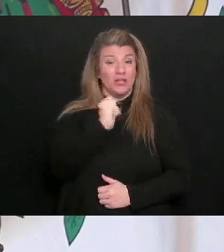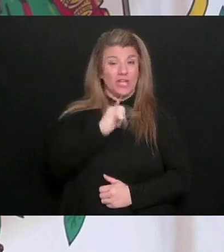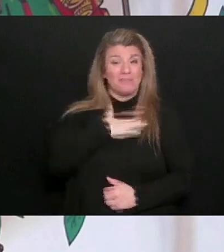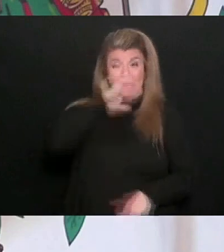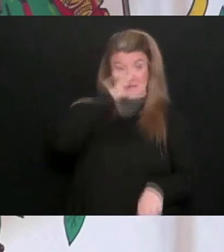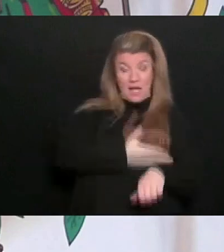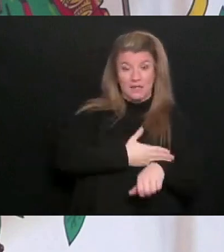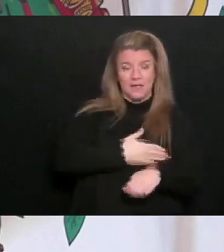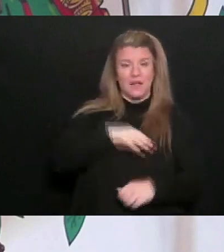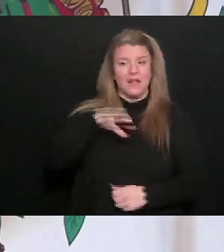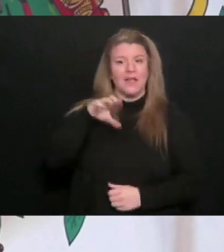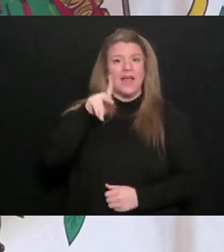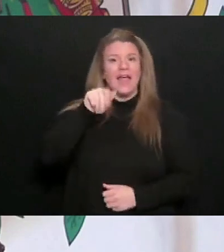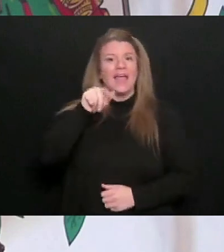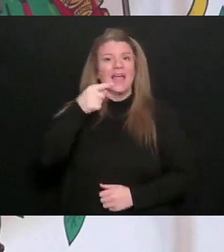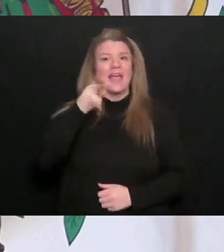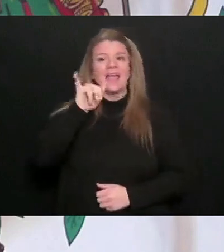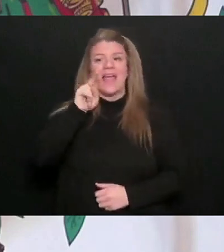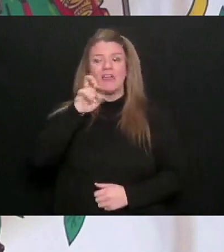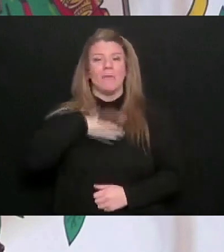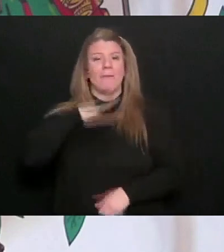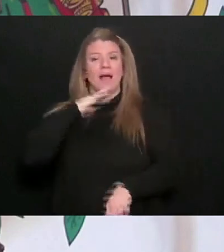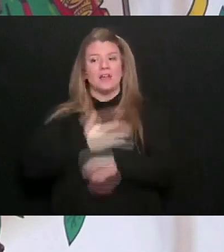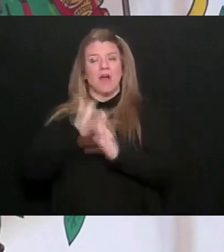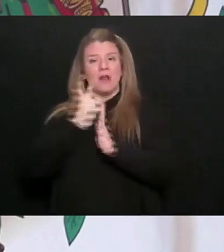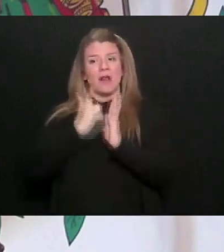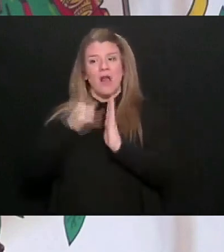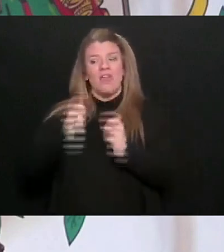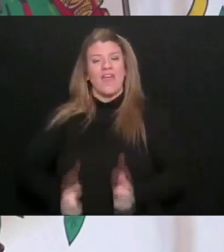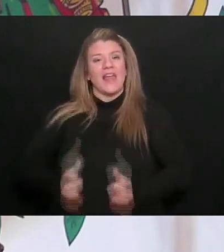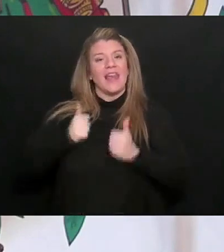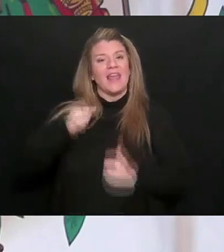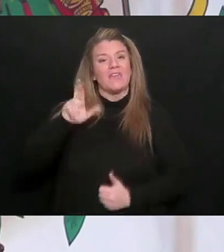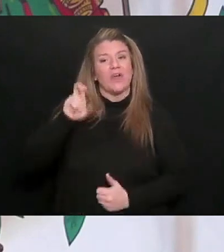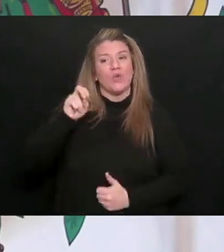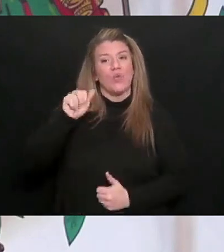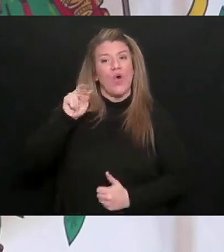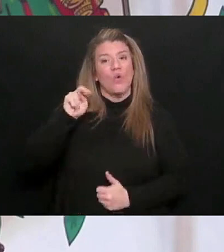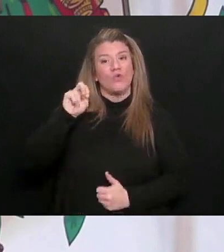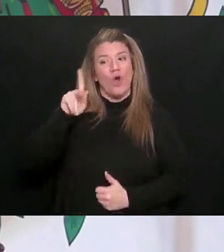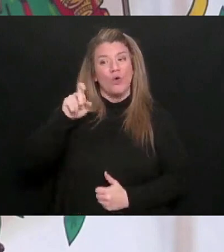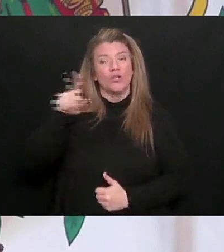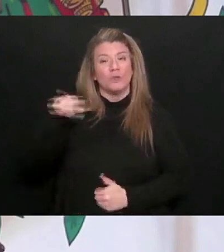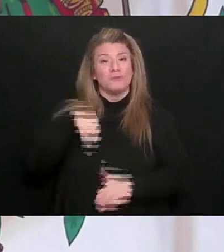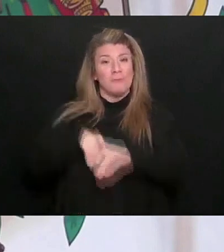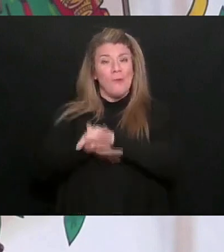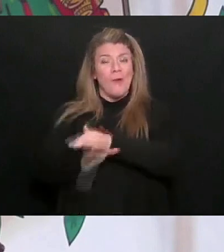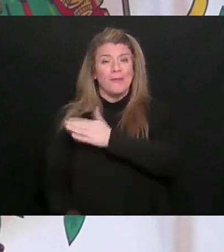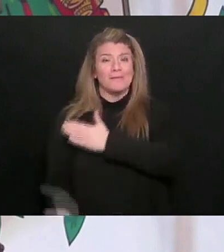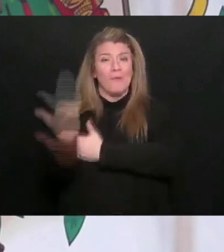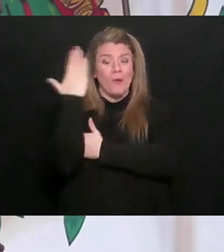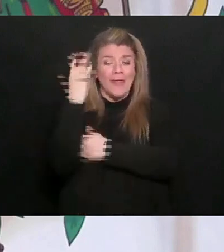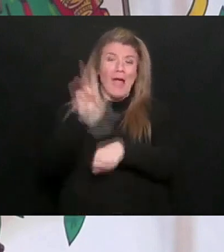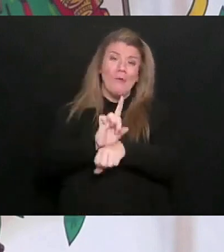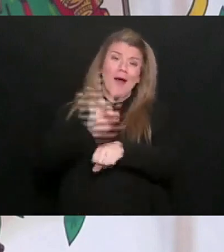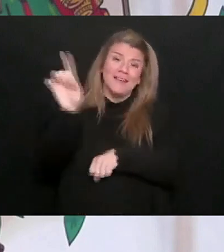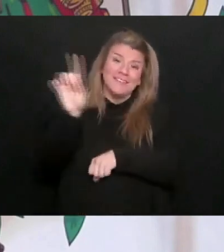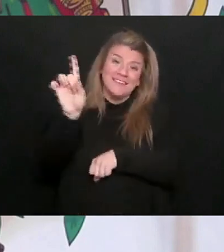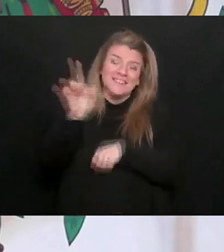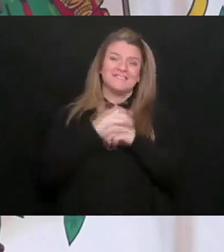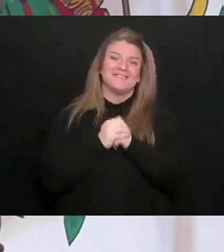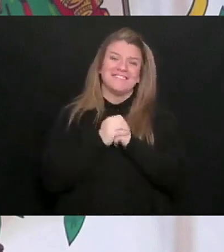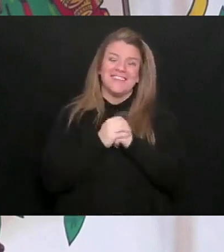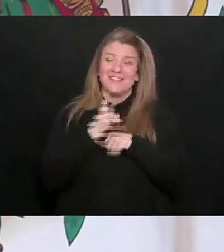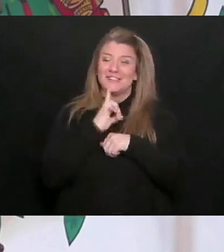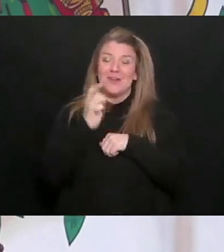Catherine, our daughter-in-law. They live in Roanoke, and the baby was born about 1 o'clock this morning. So